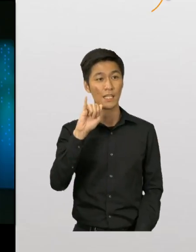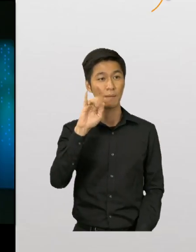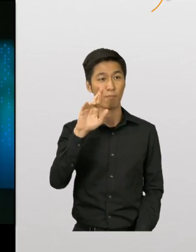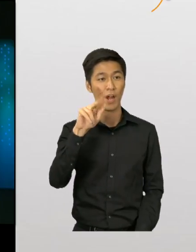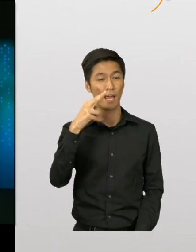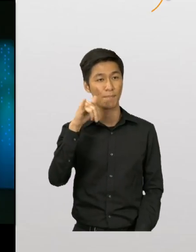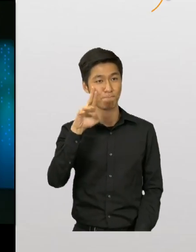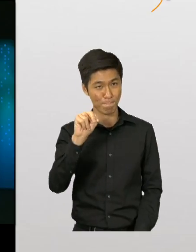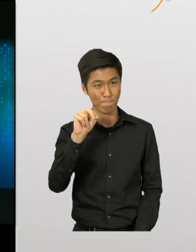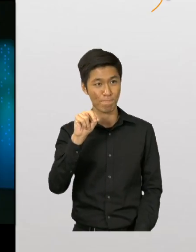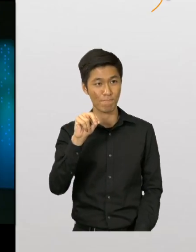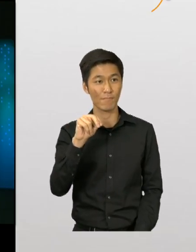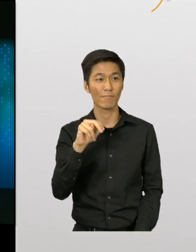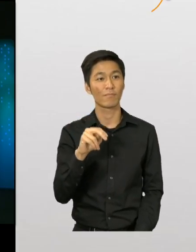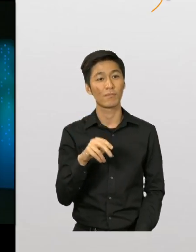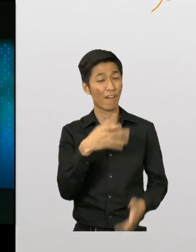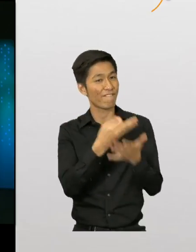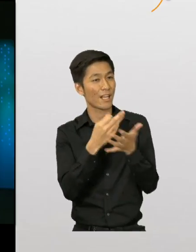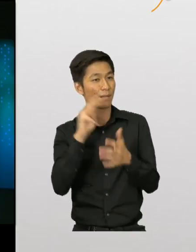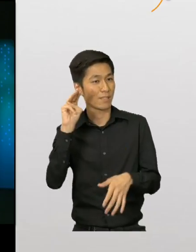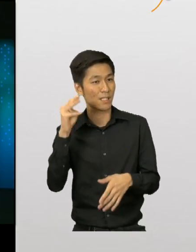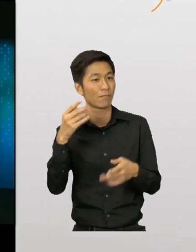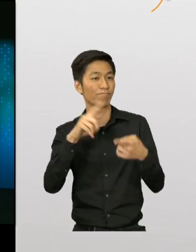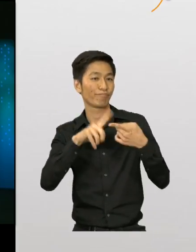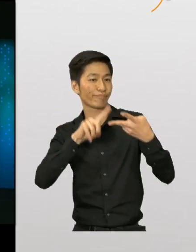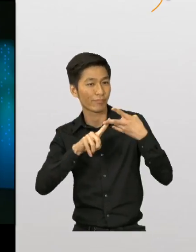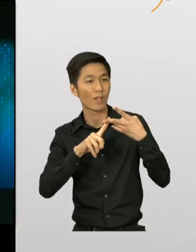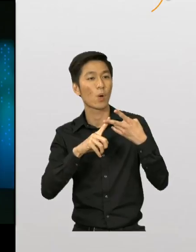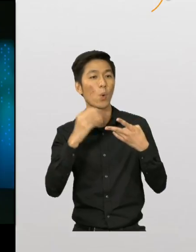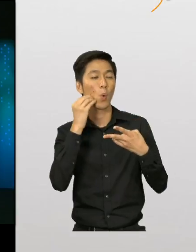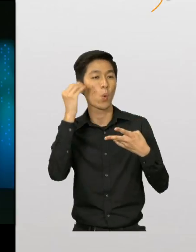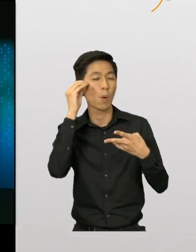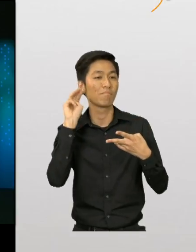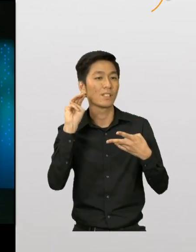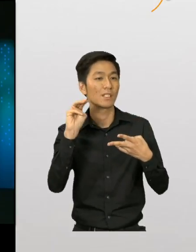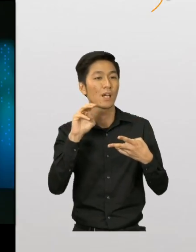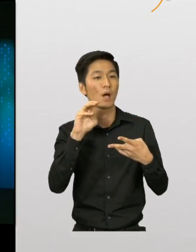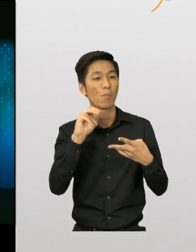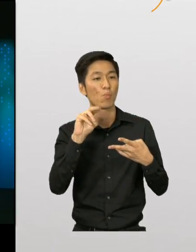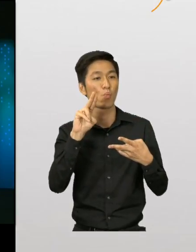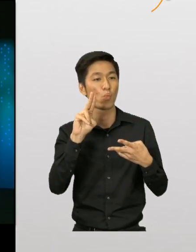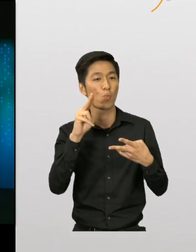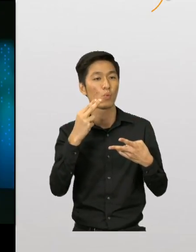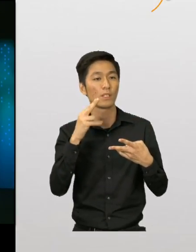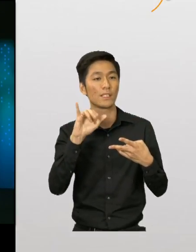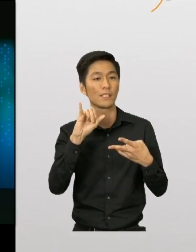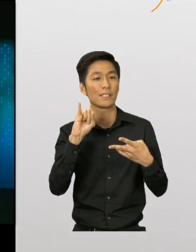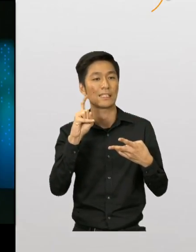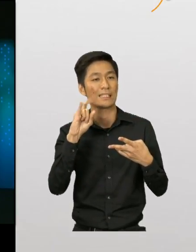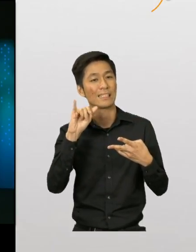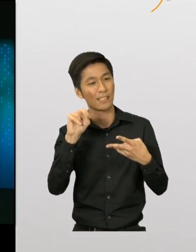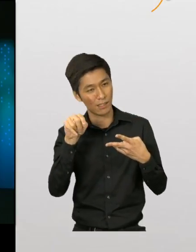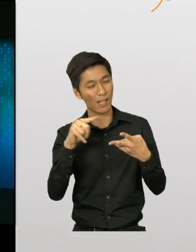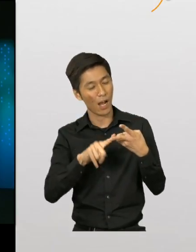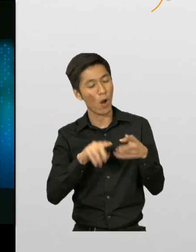also finance minister. And Home Minister Muhyiddin Yassin was the Johor Menteri Besar when we built the Lingui Dam.